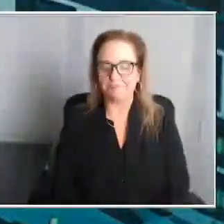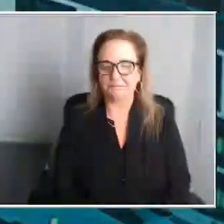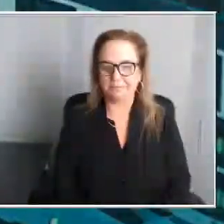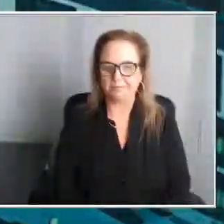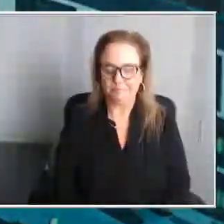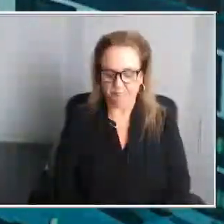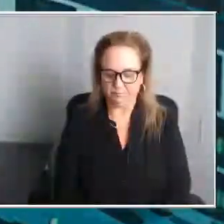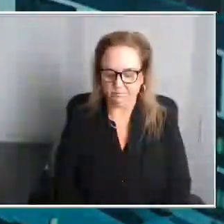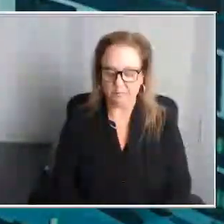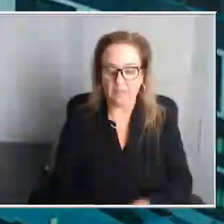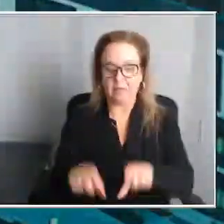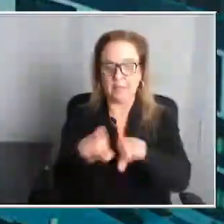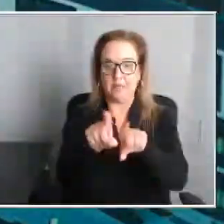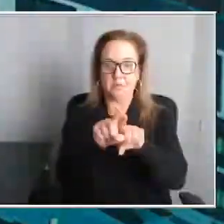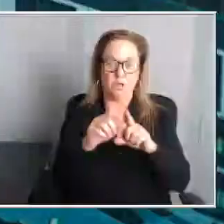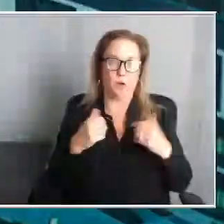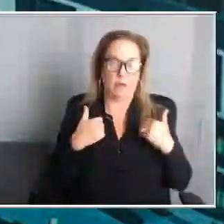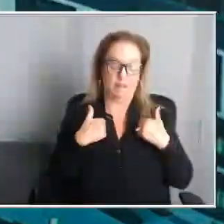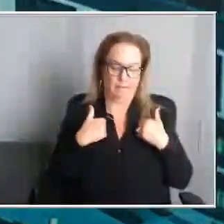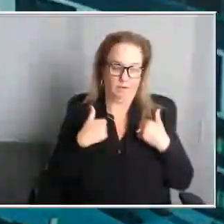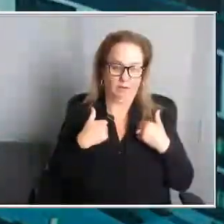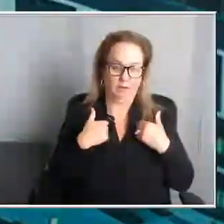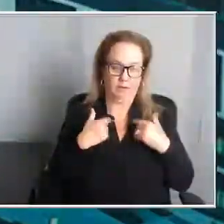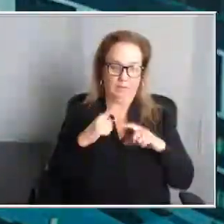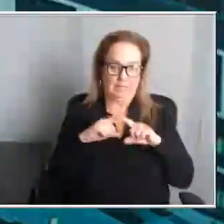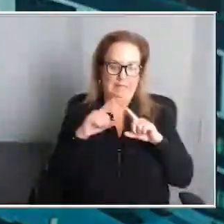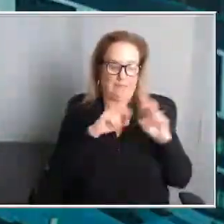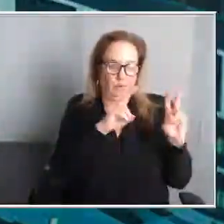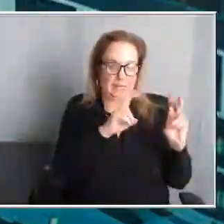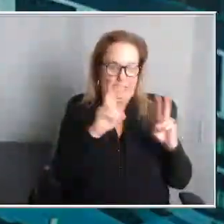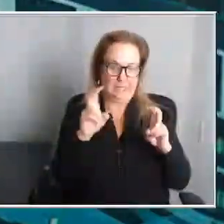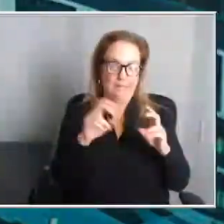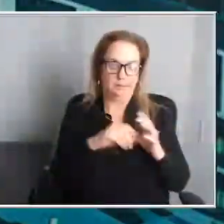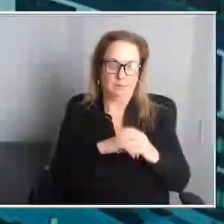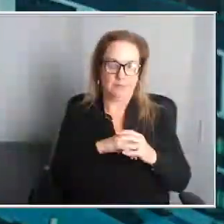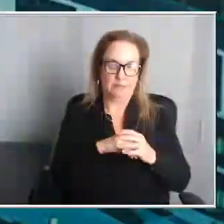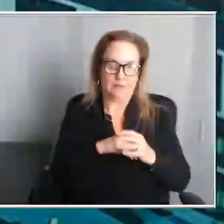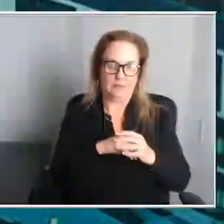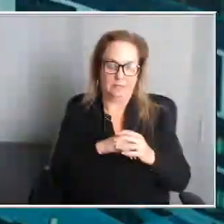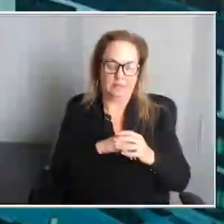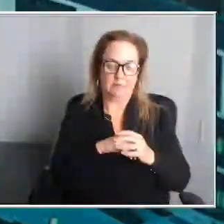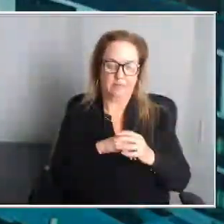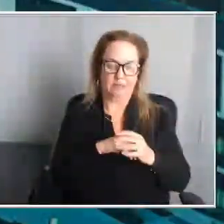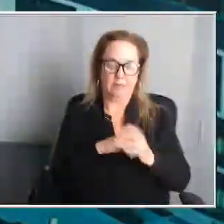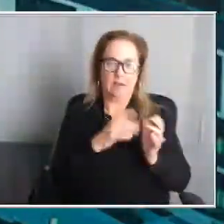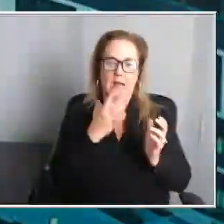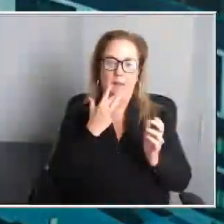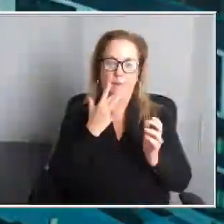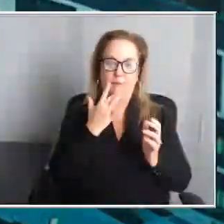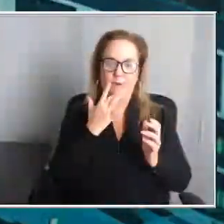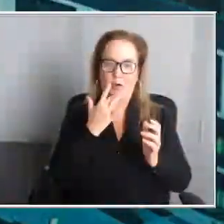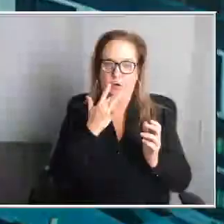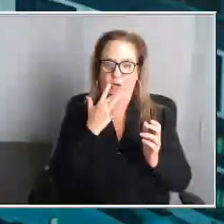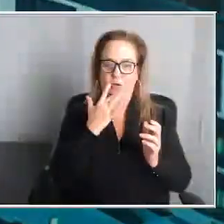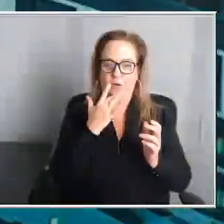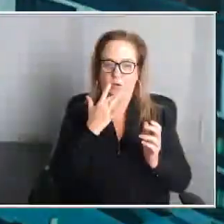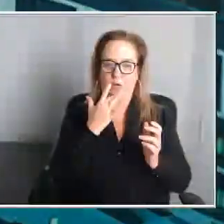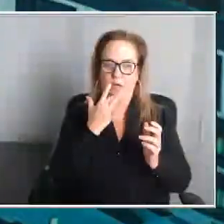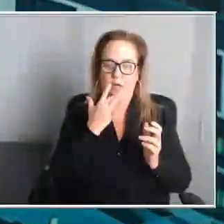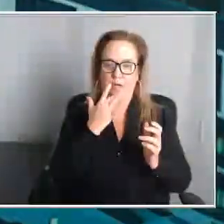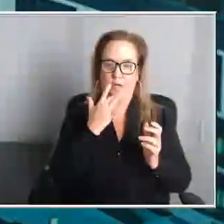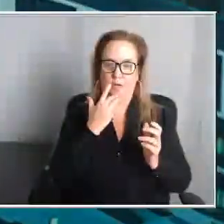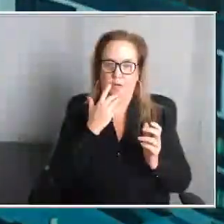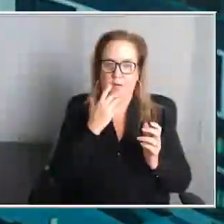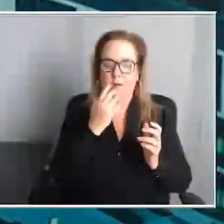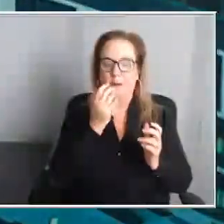They also have different themes, but I prefer to go to the